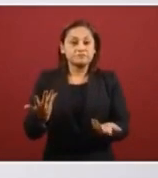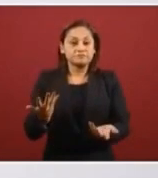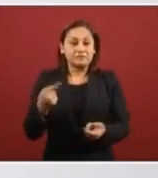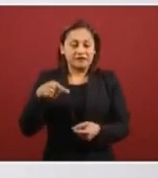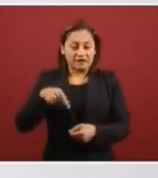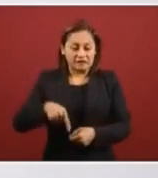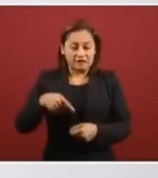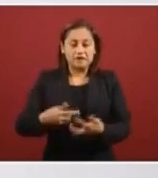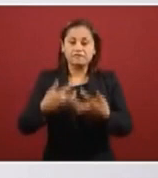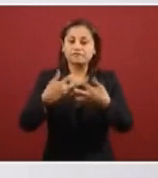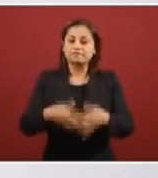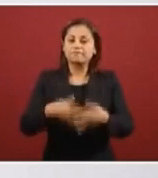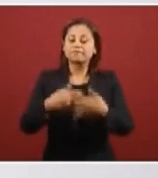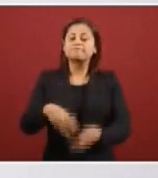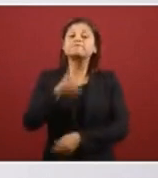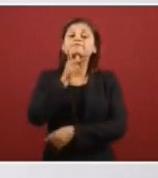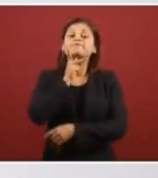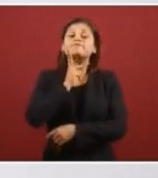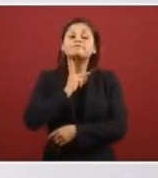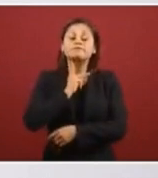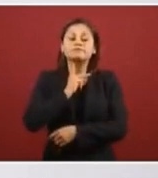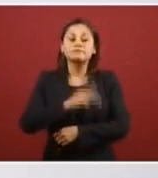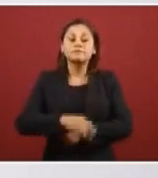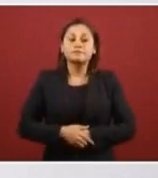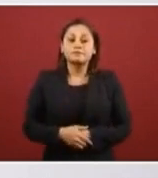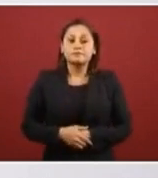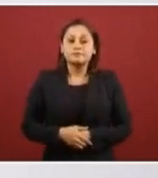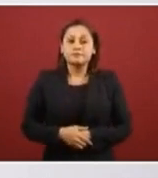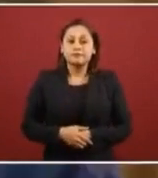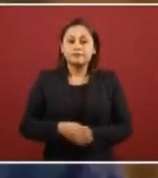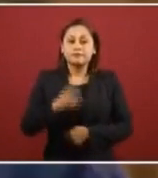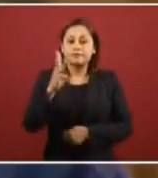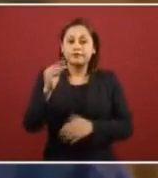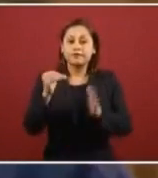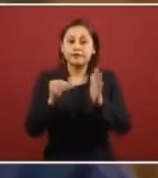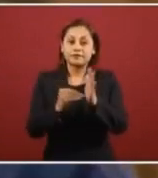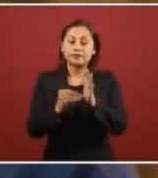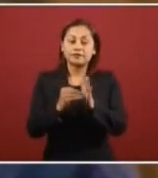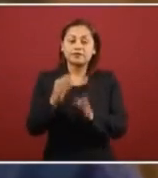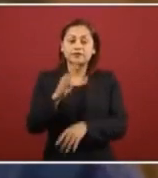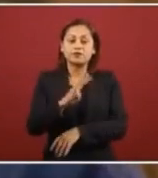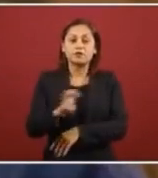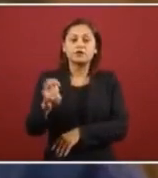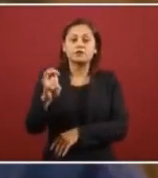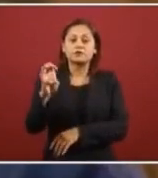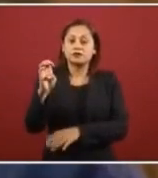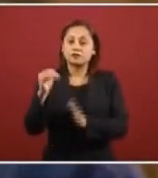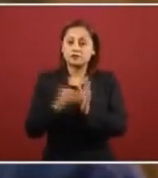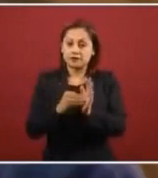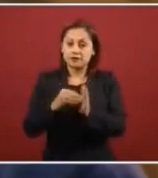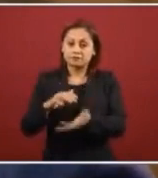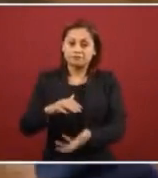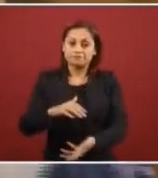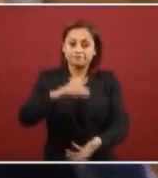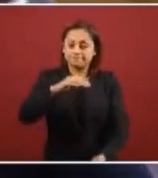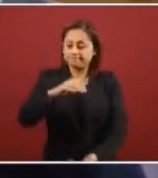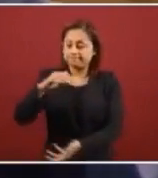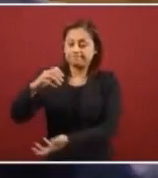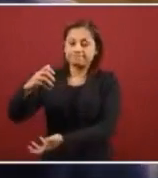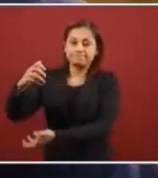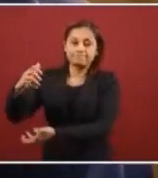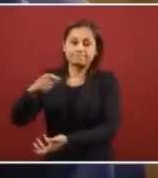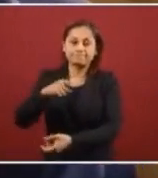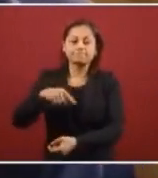we had at that time produced three million four hundred thousand barrels